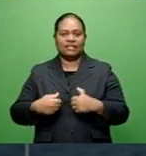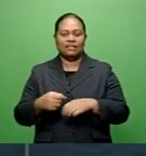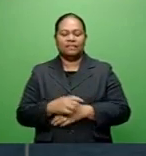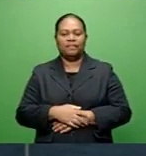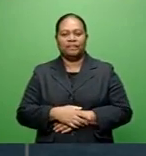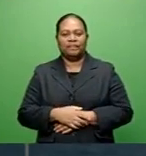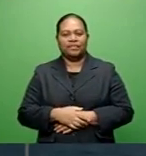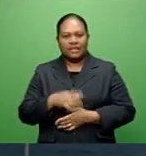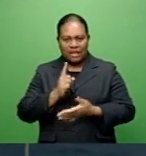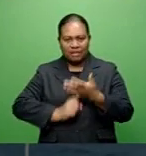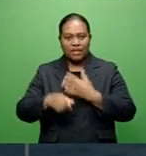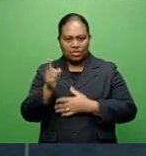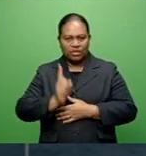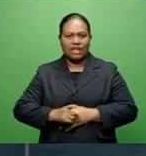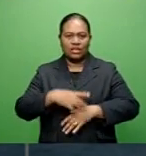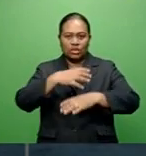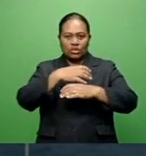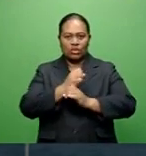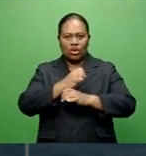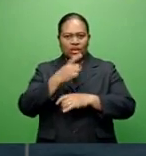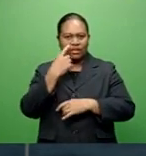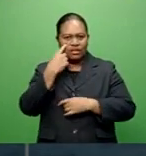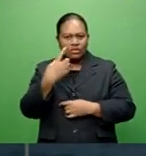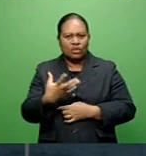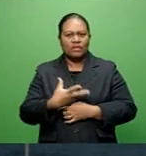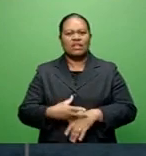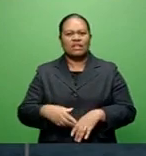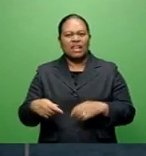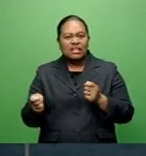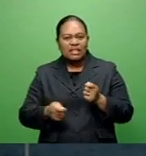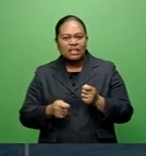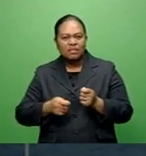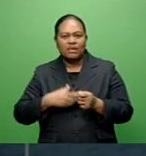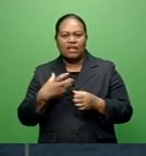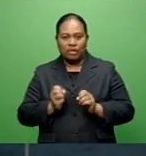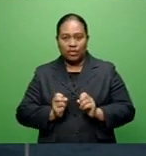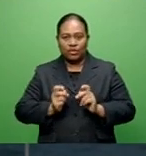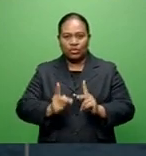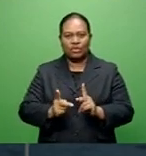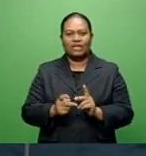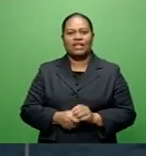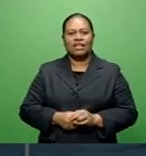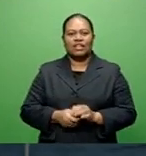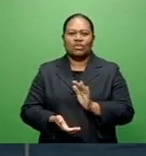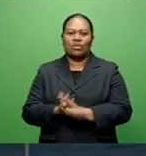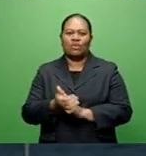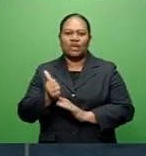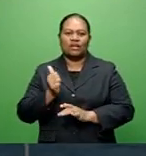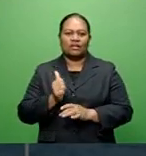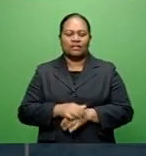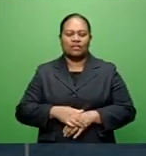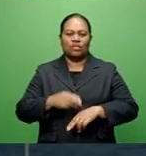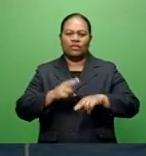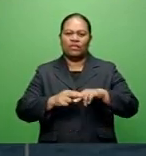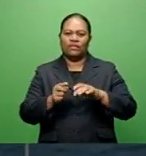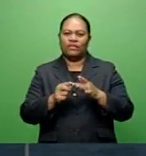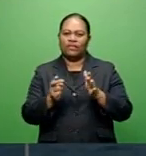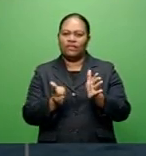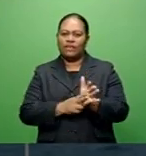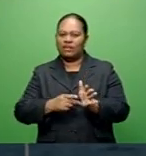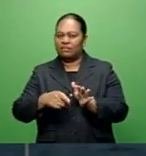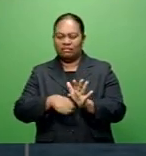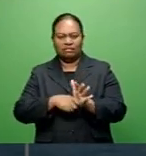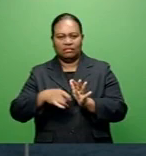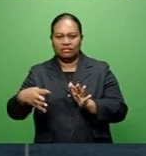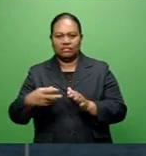Scotland capitalised on the hosts' ill discipline to get a chance at a penalty from returning fly half Finn Russell.